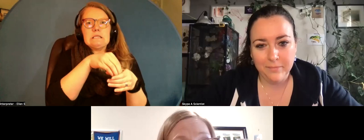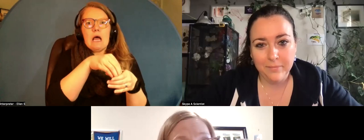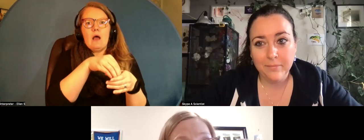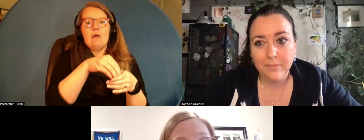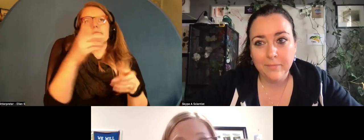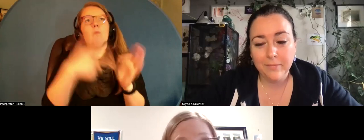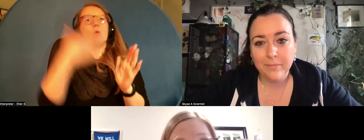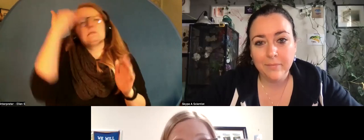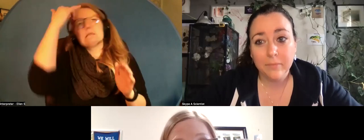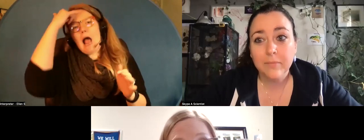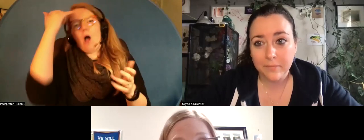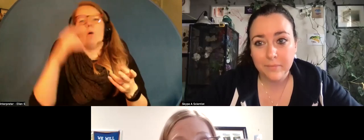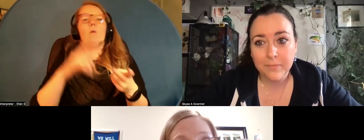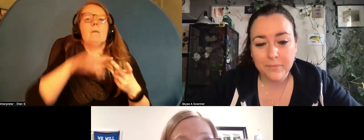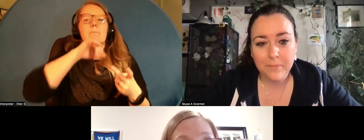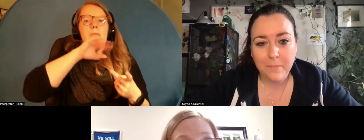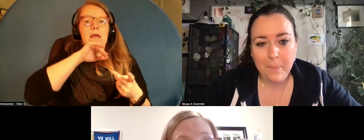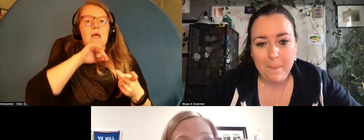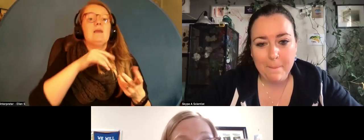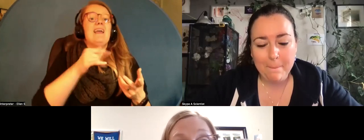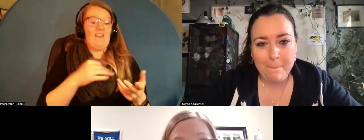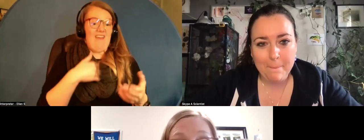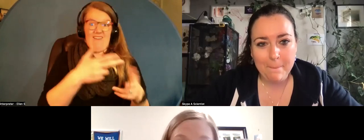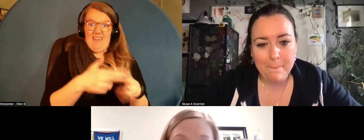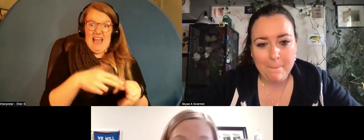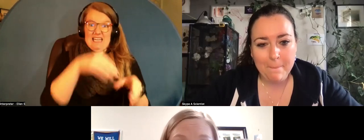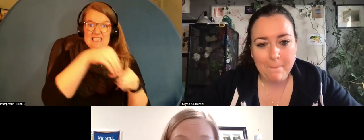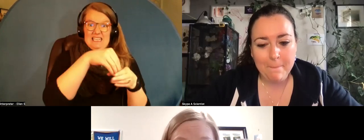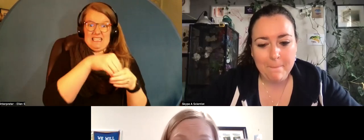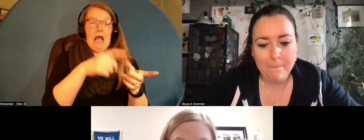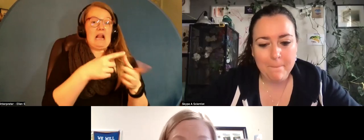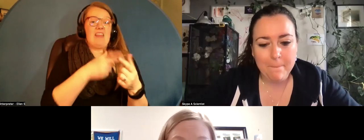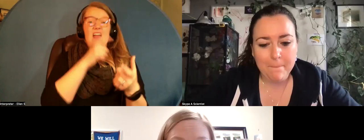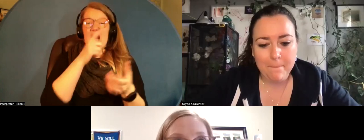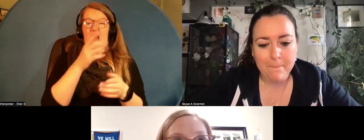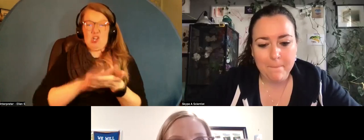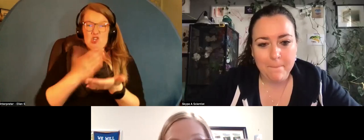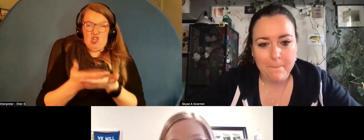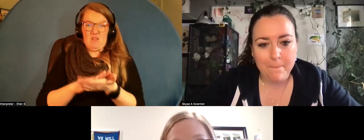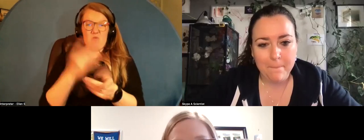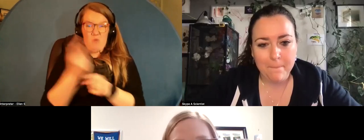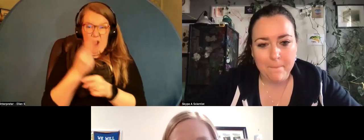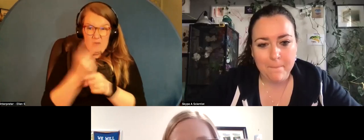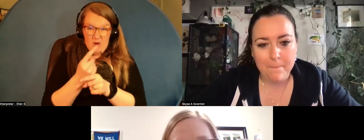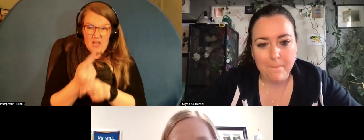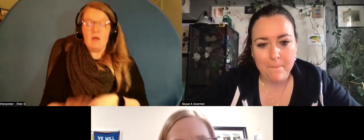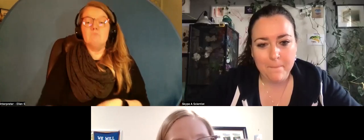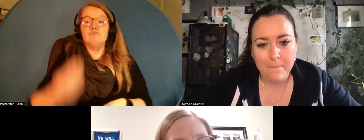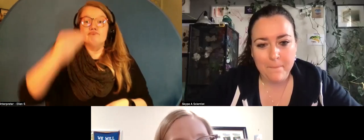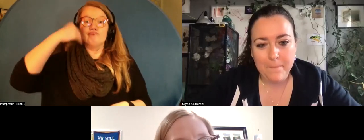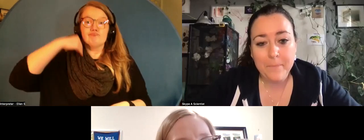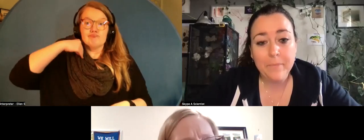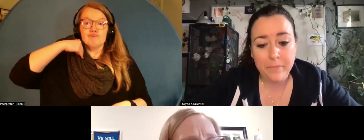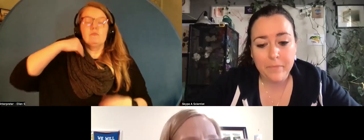larvae and they're not cooked properly, then the adults could develop in your